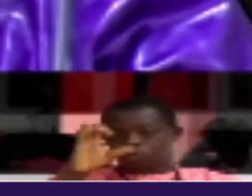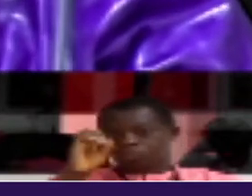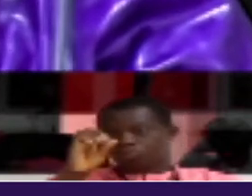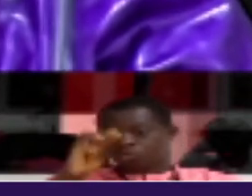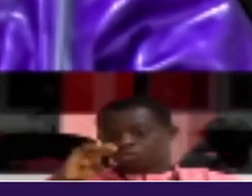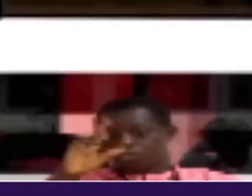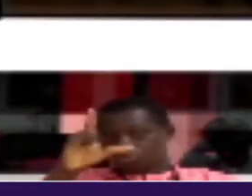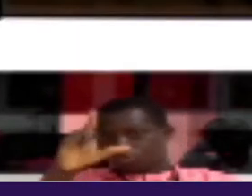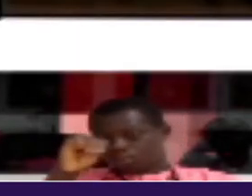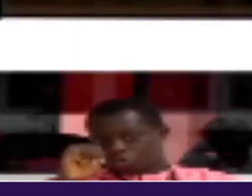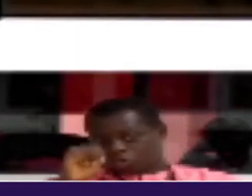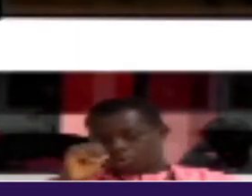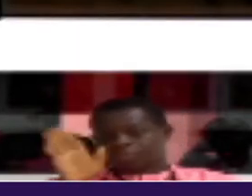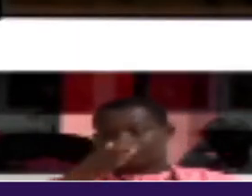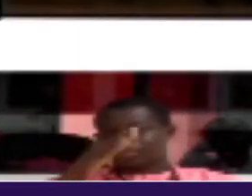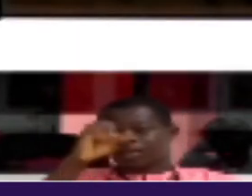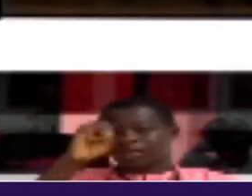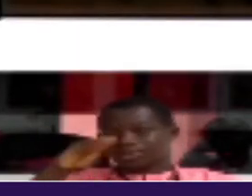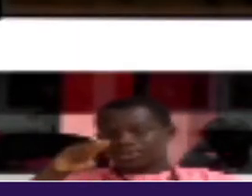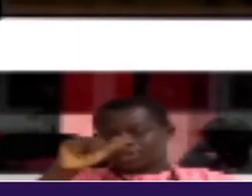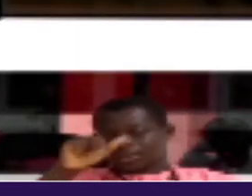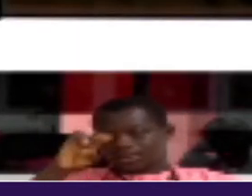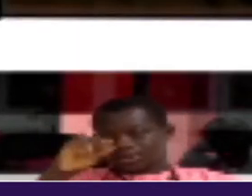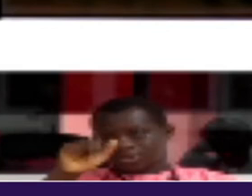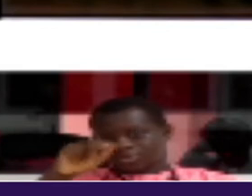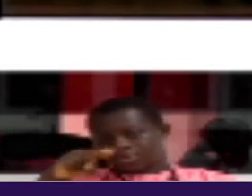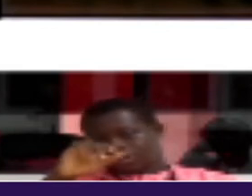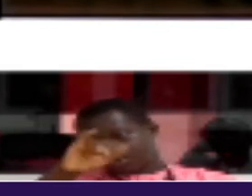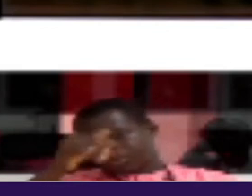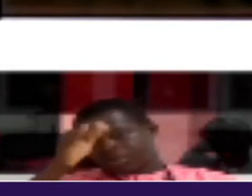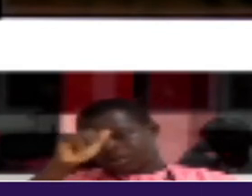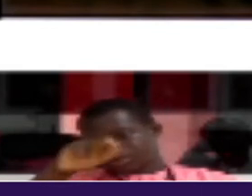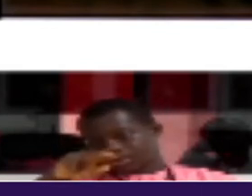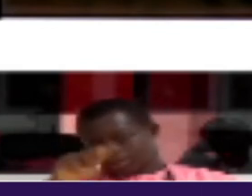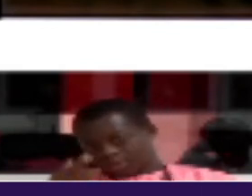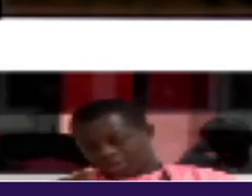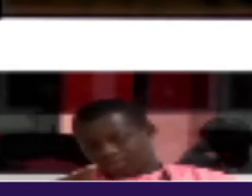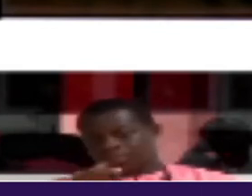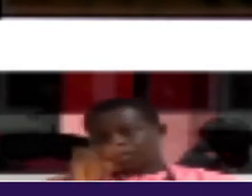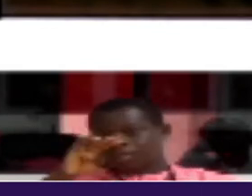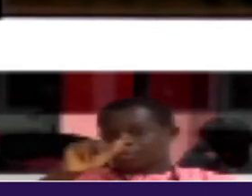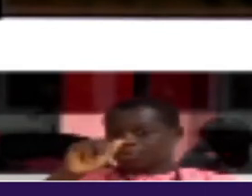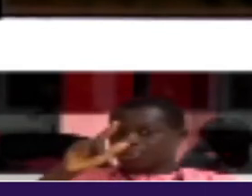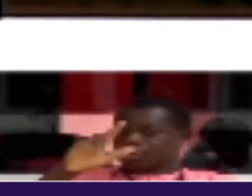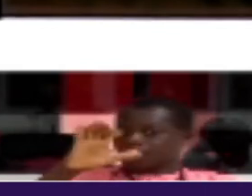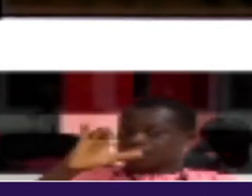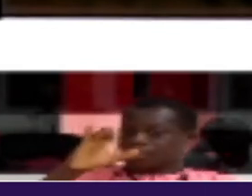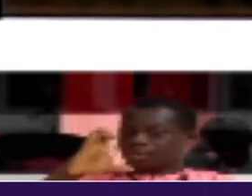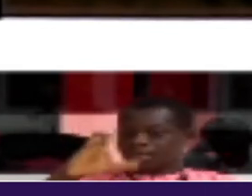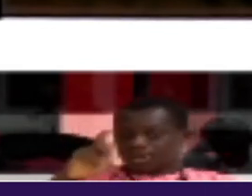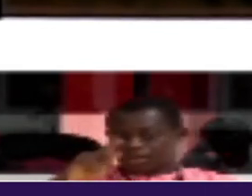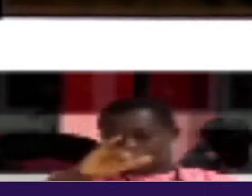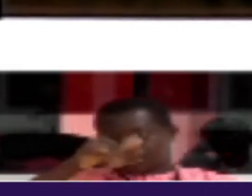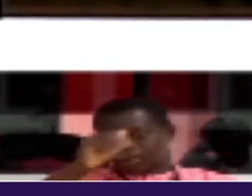Sana Manjang, Malik Jata, and yourself participated together in missions. Yeah. True or